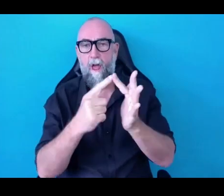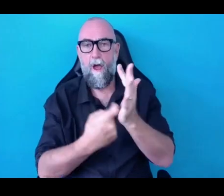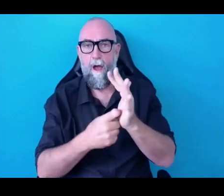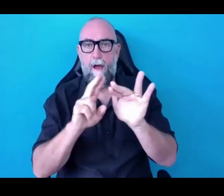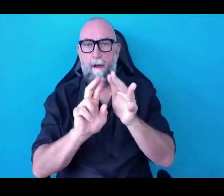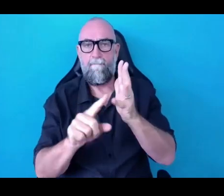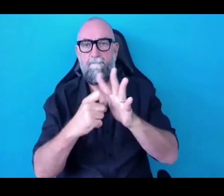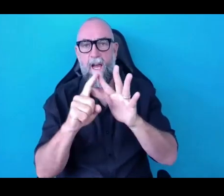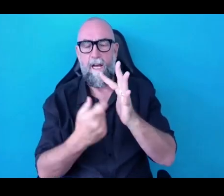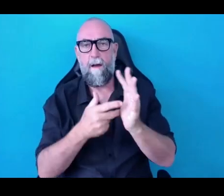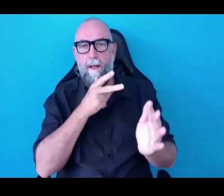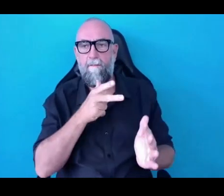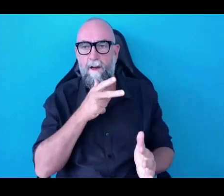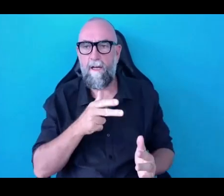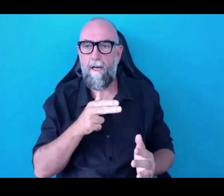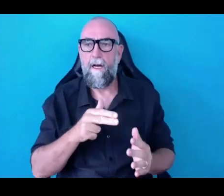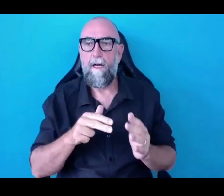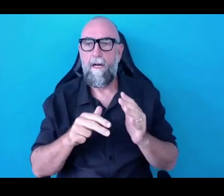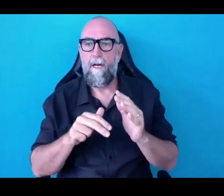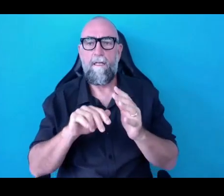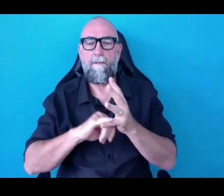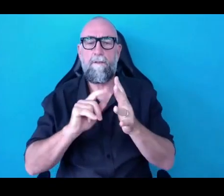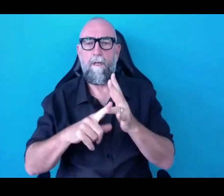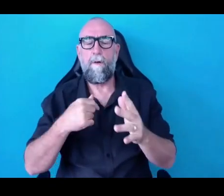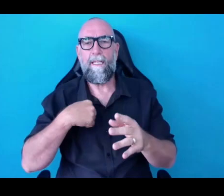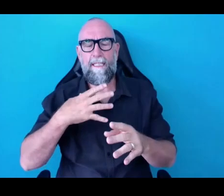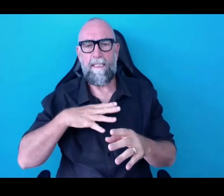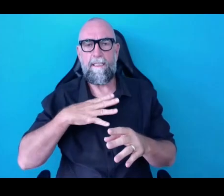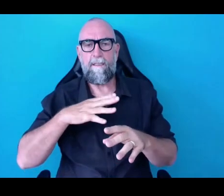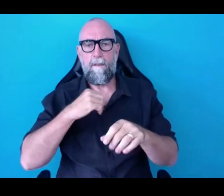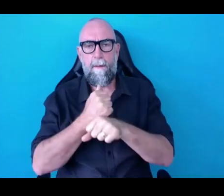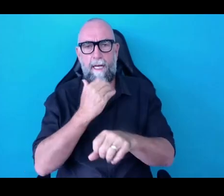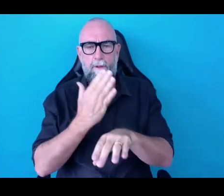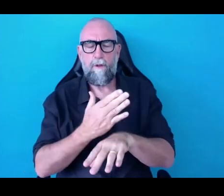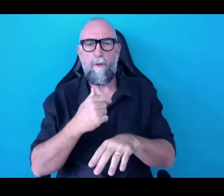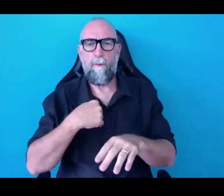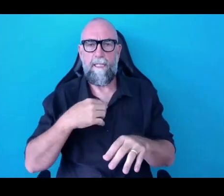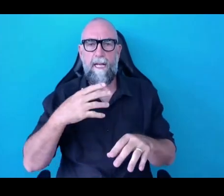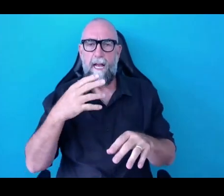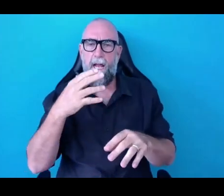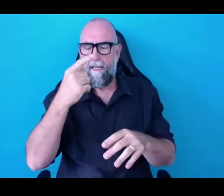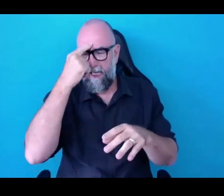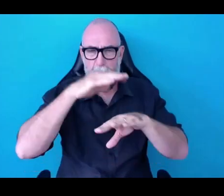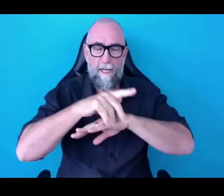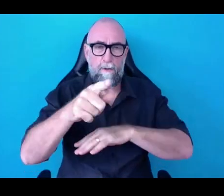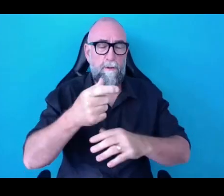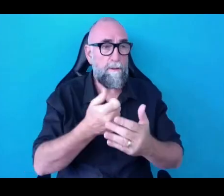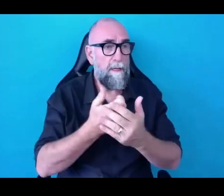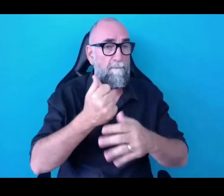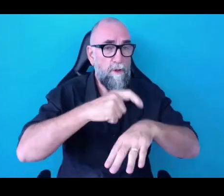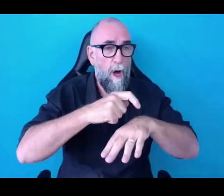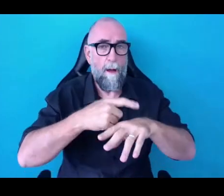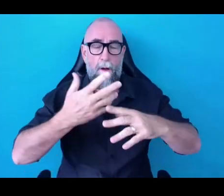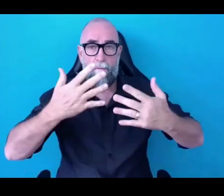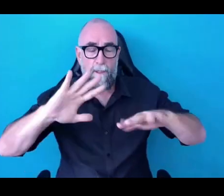works also demand this kind of abrasiveness. And when you spend time looking at that work and the 25 other artists who contributed